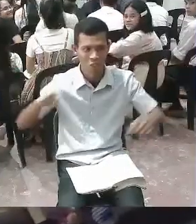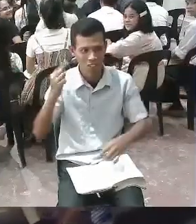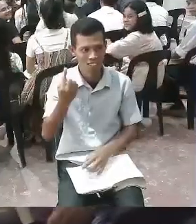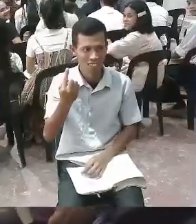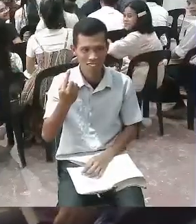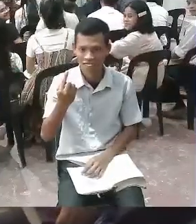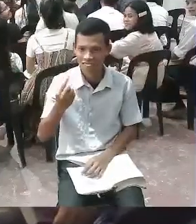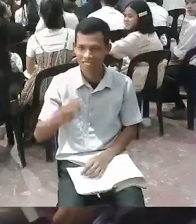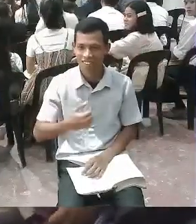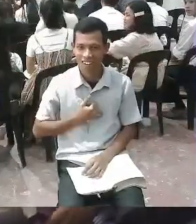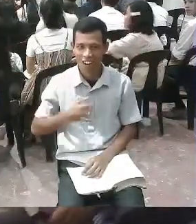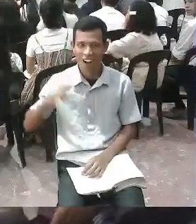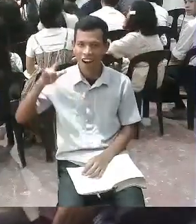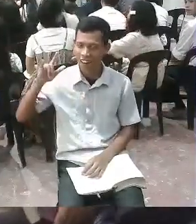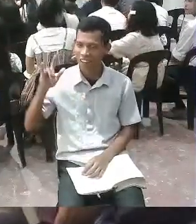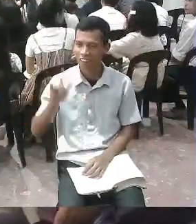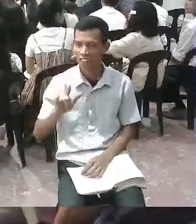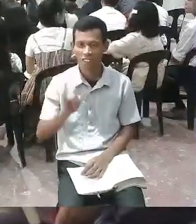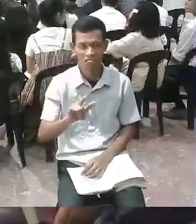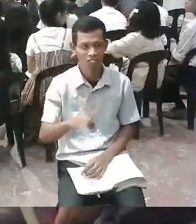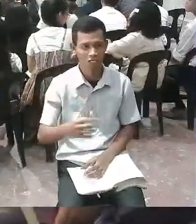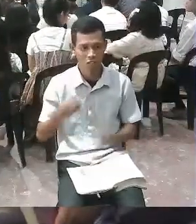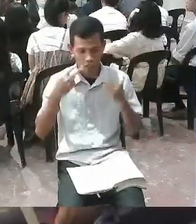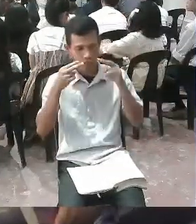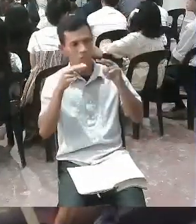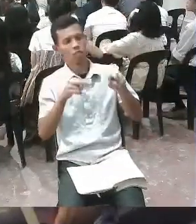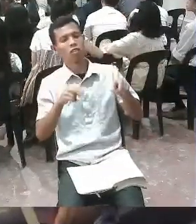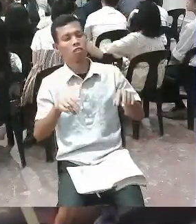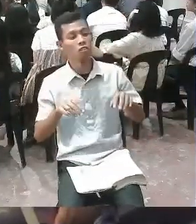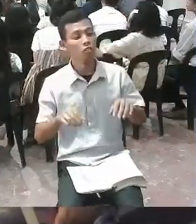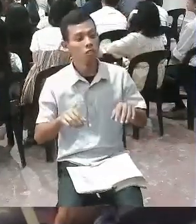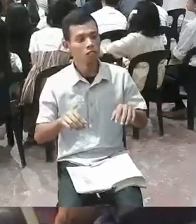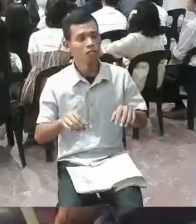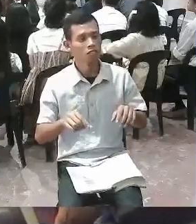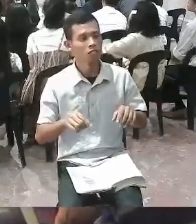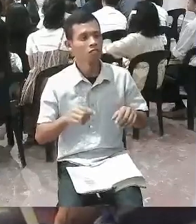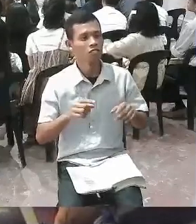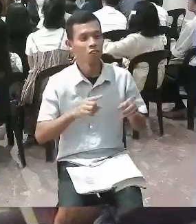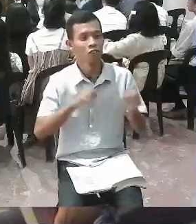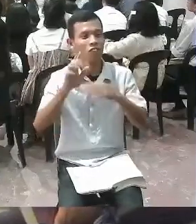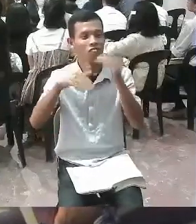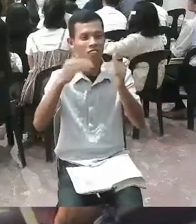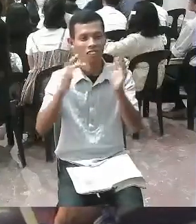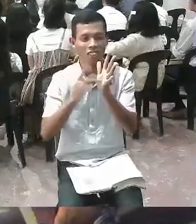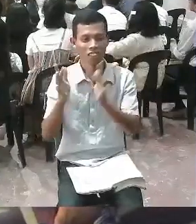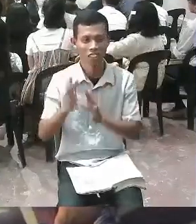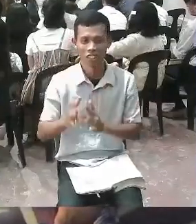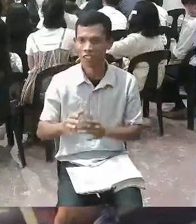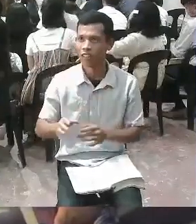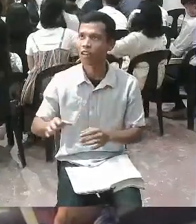I love the, well, I always watch them, because when it comes to Jesus, you know what the sign is.